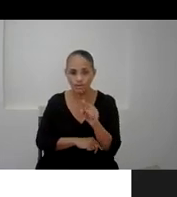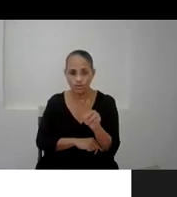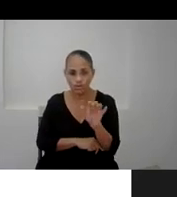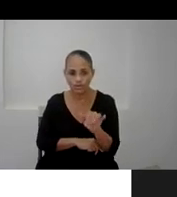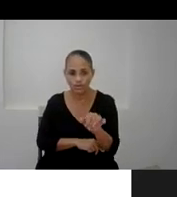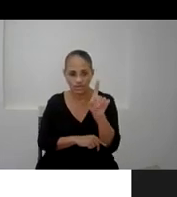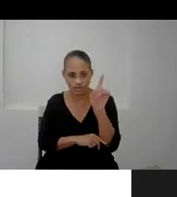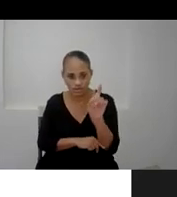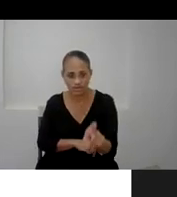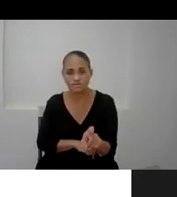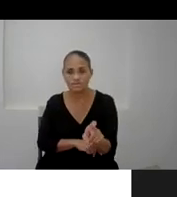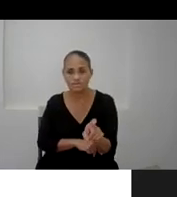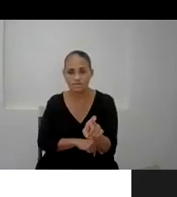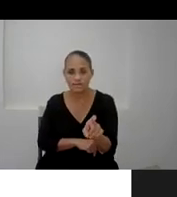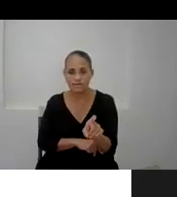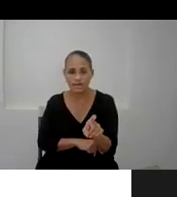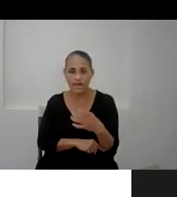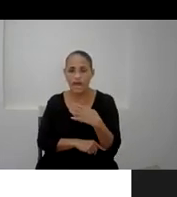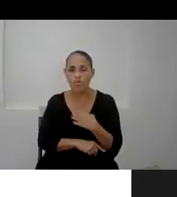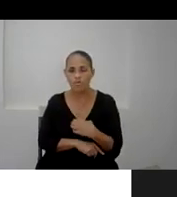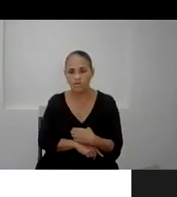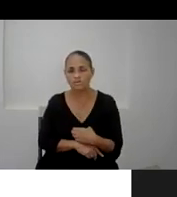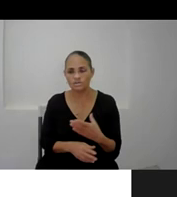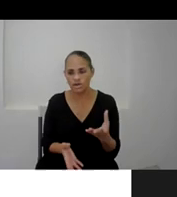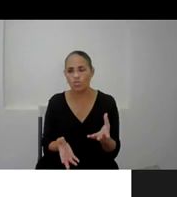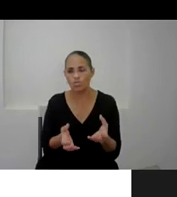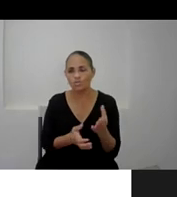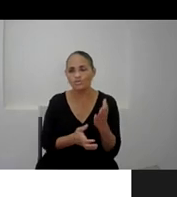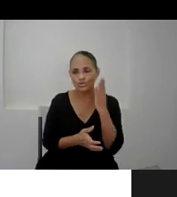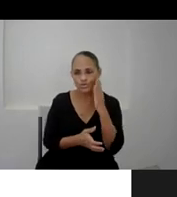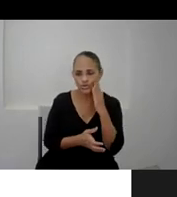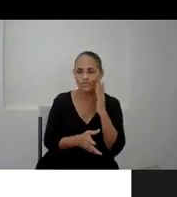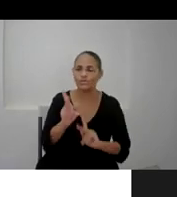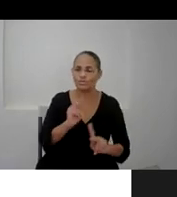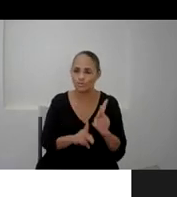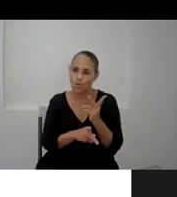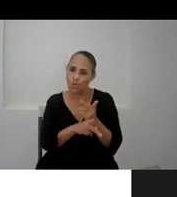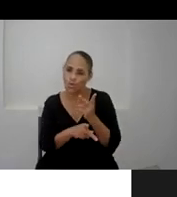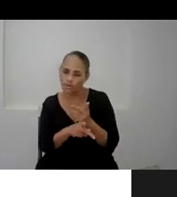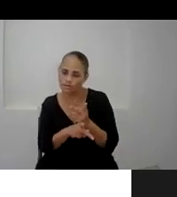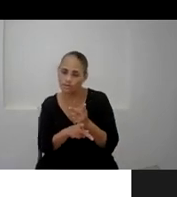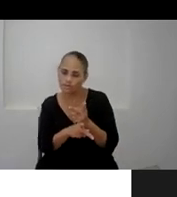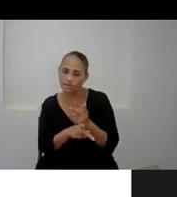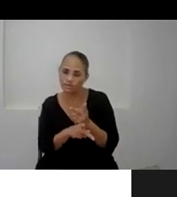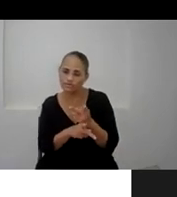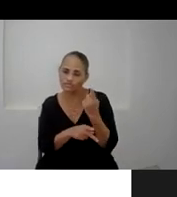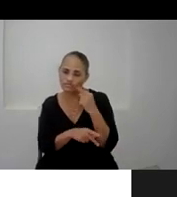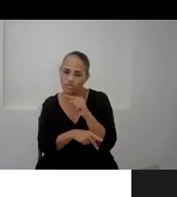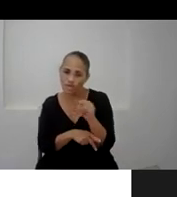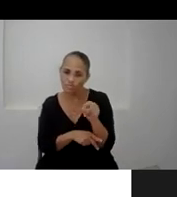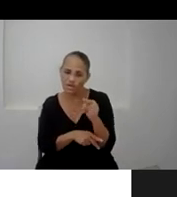needs and wishes are known to the people caring for them. For some people,